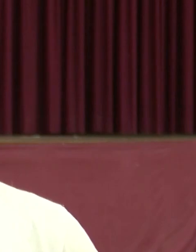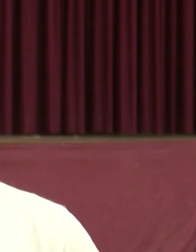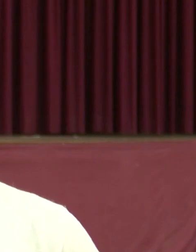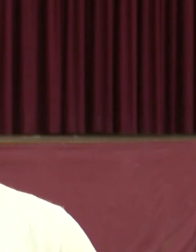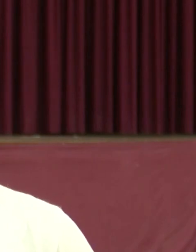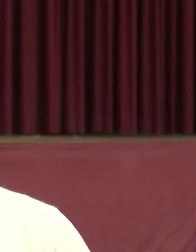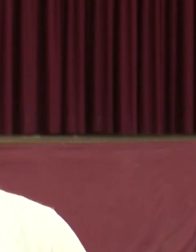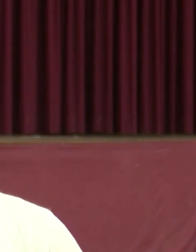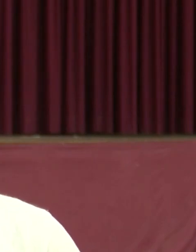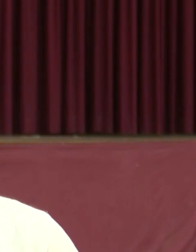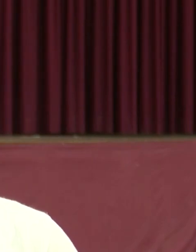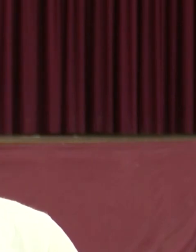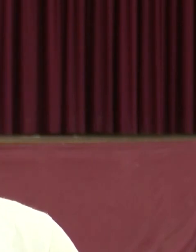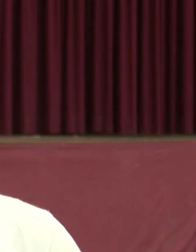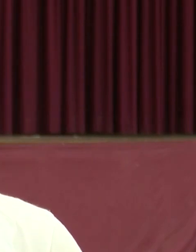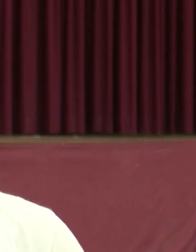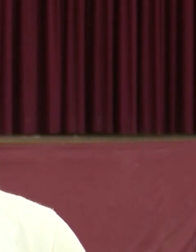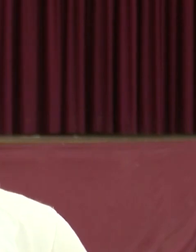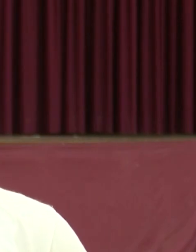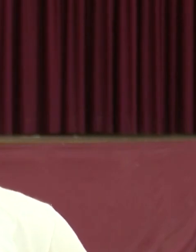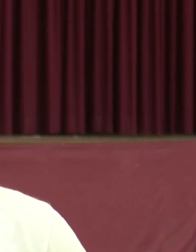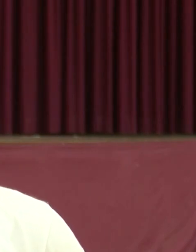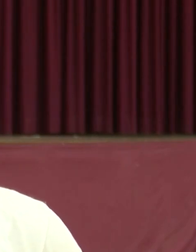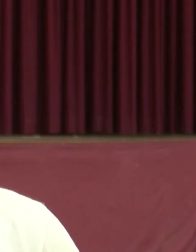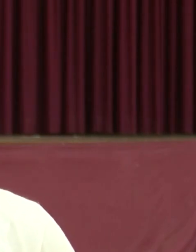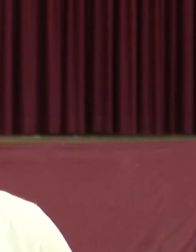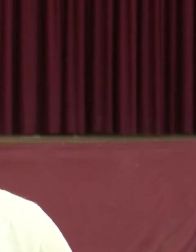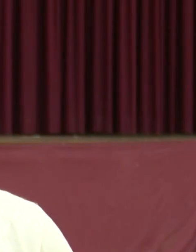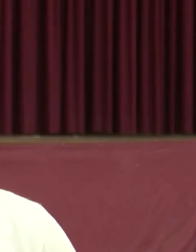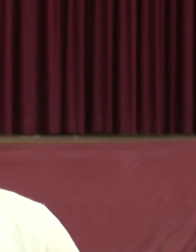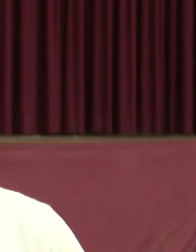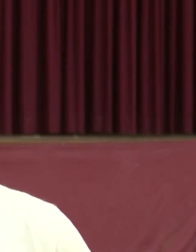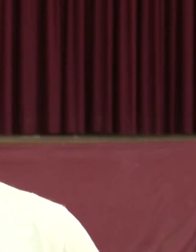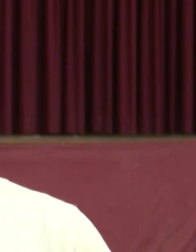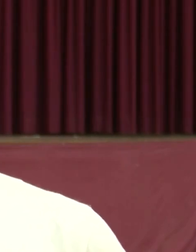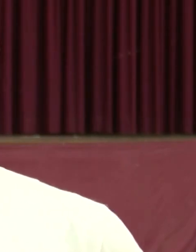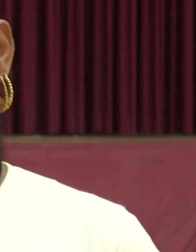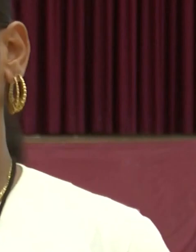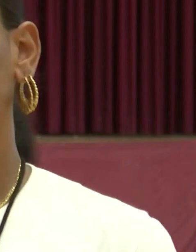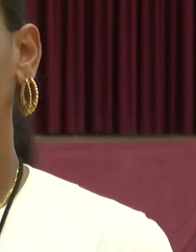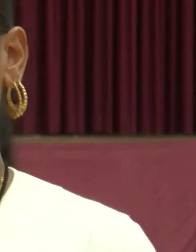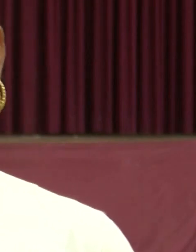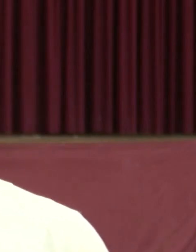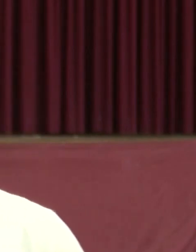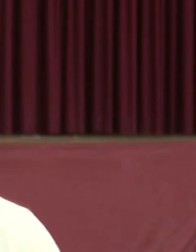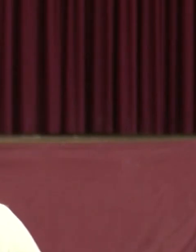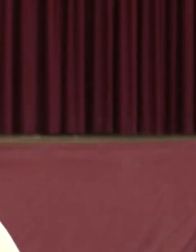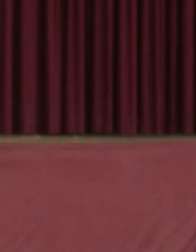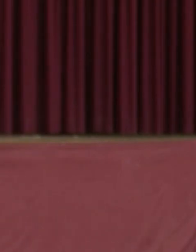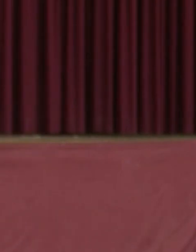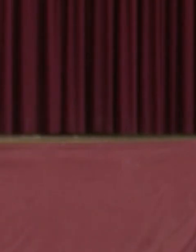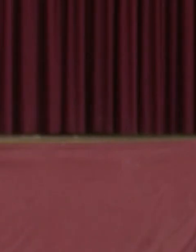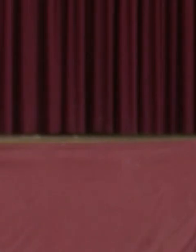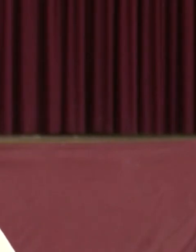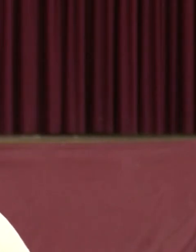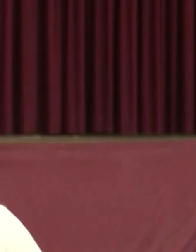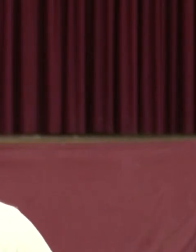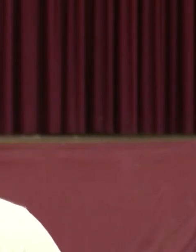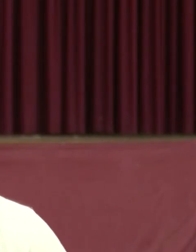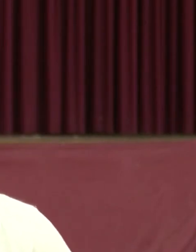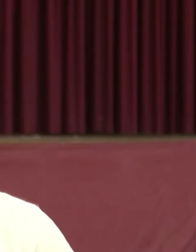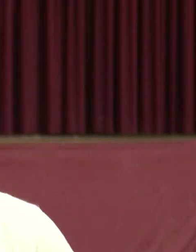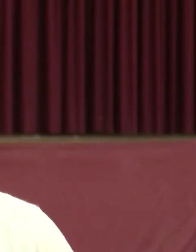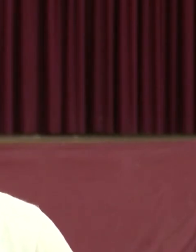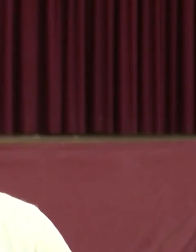technical work and fitness also. The boys and the girls, they're really training hard for